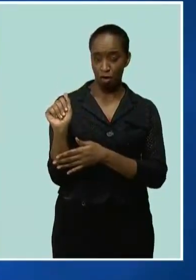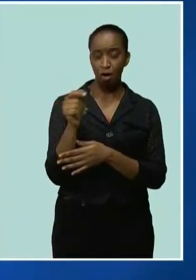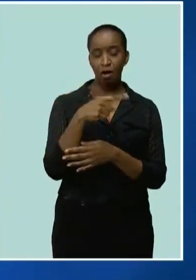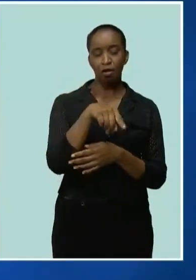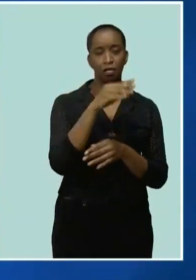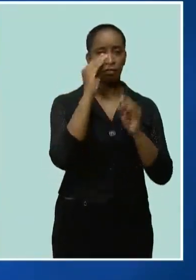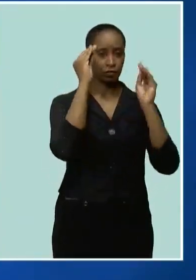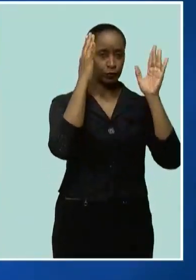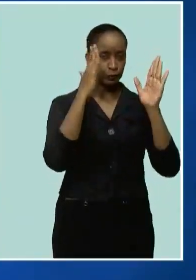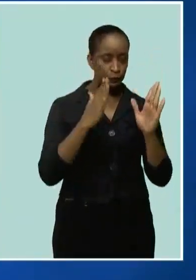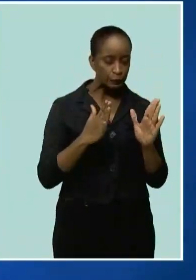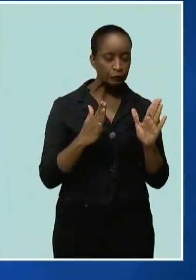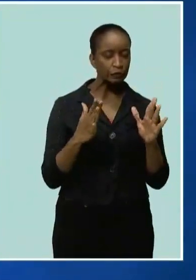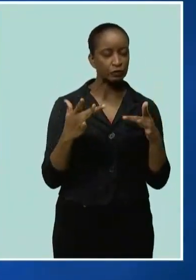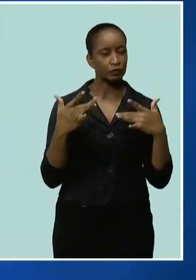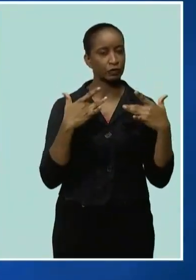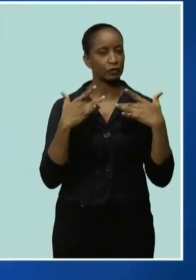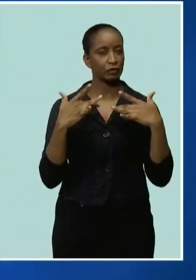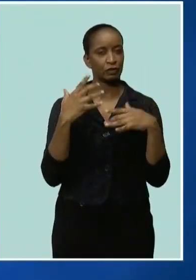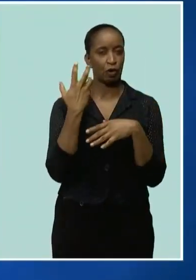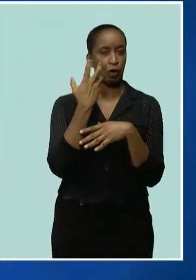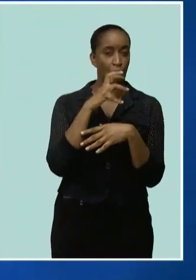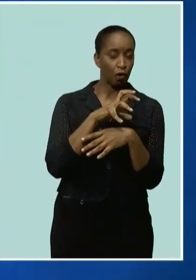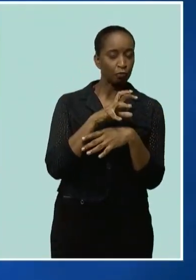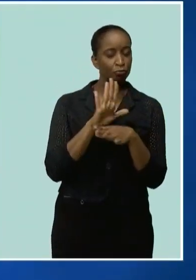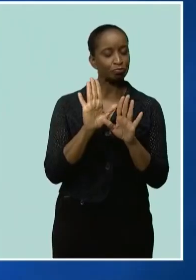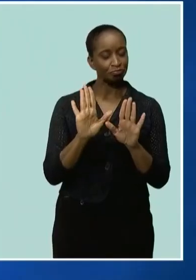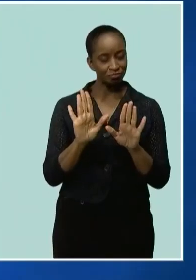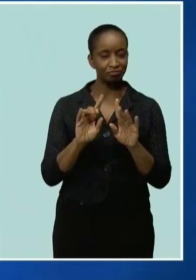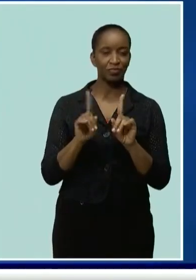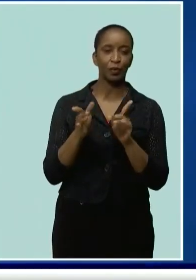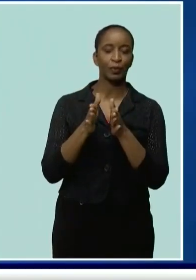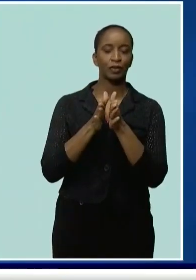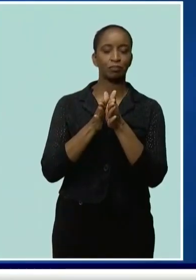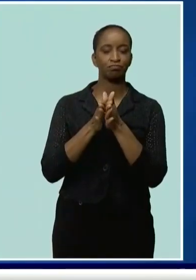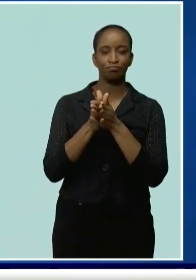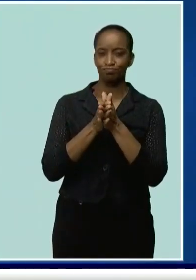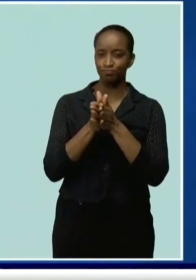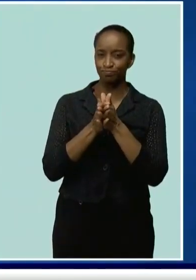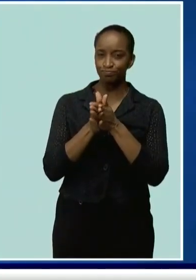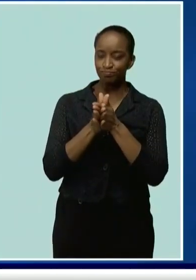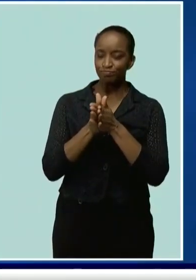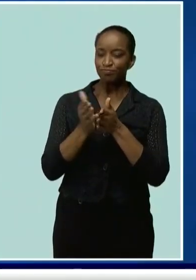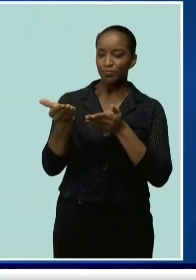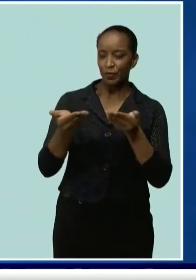excited to welcome students back. We're really looking forward to this new school year. I know it's